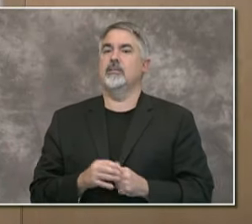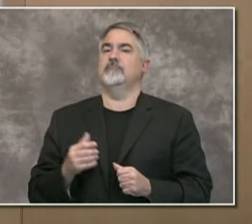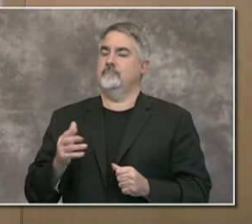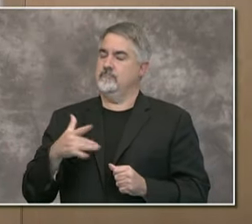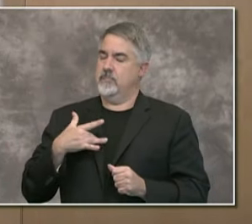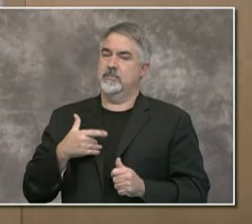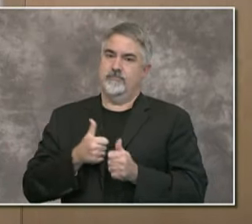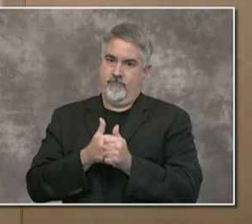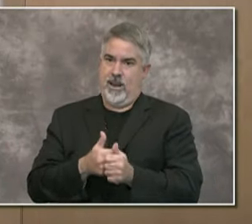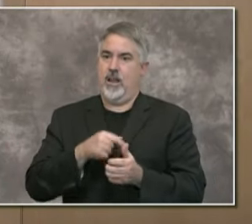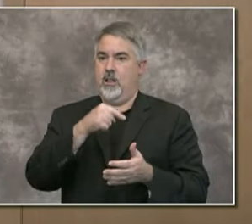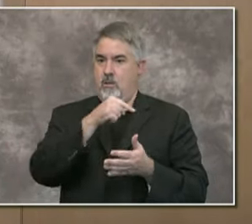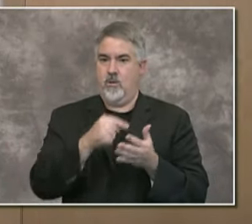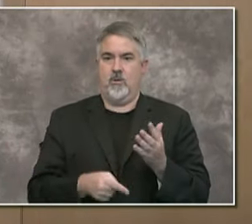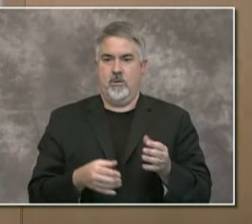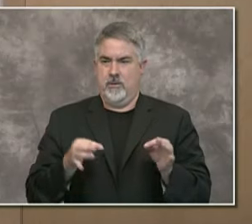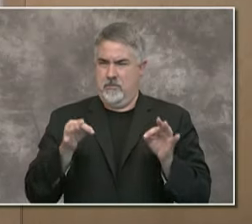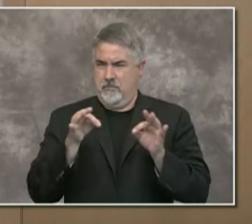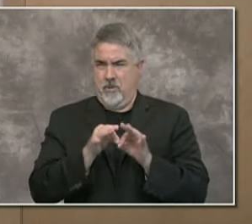at a very